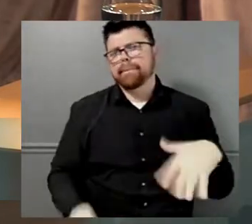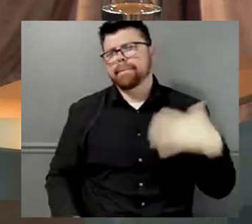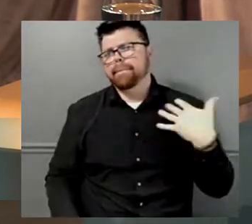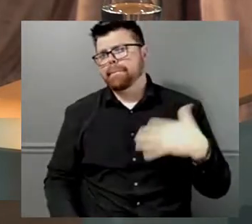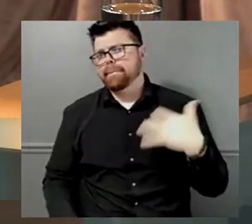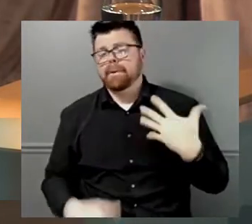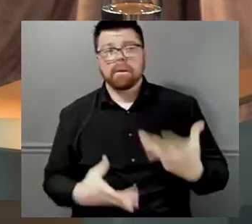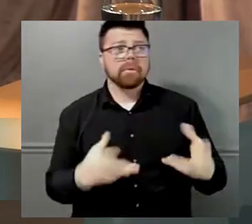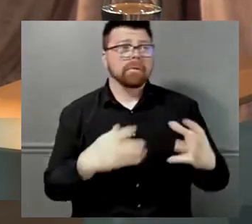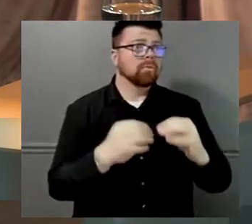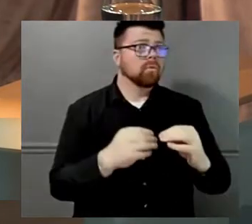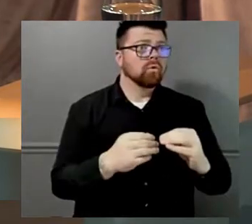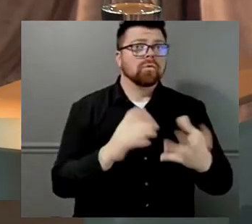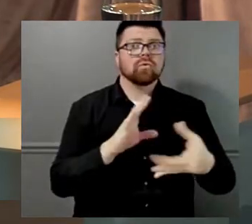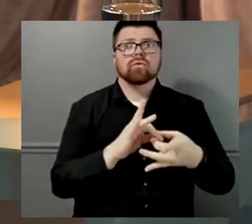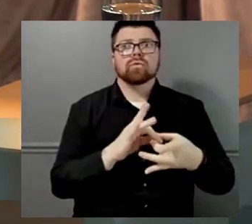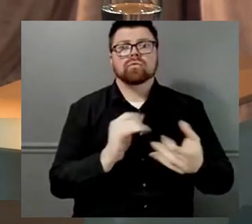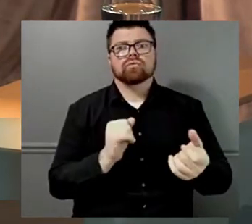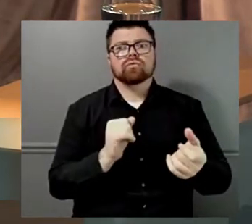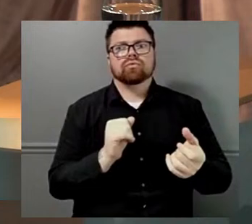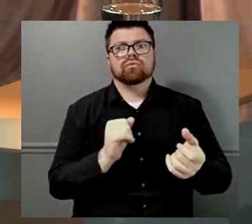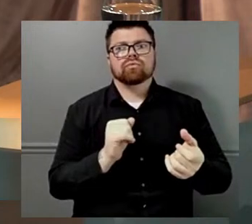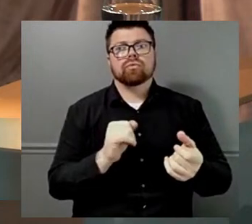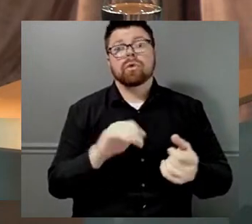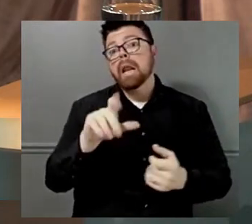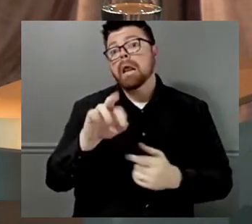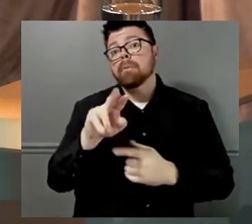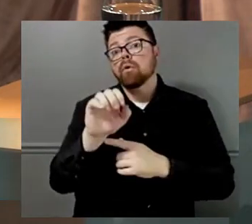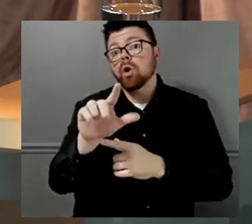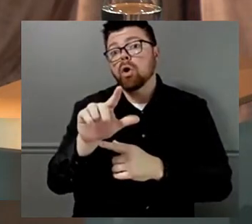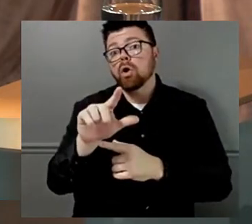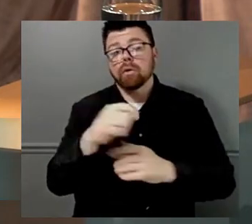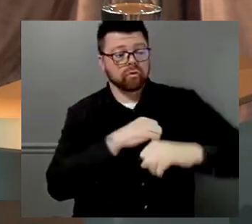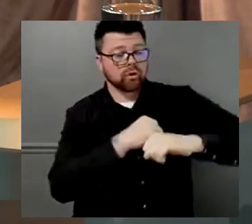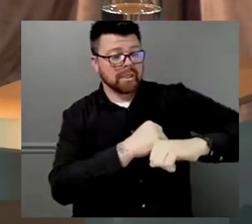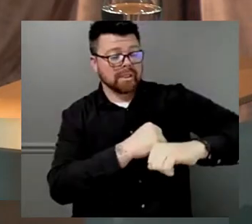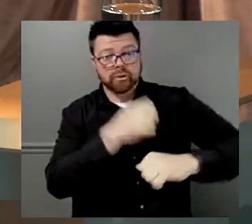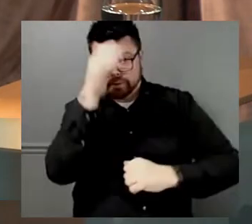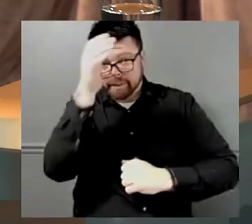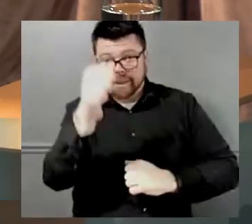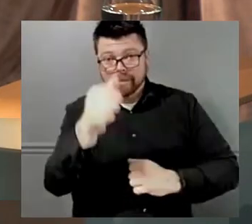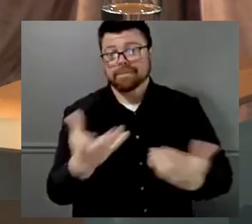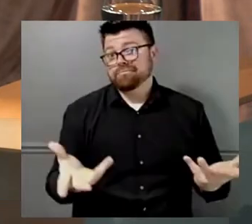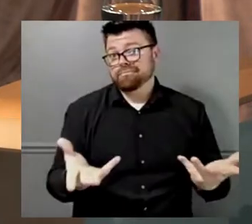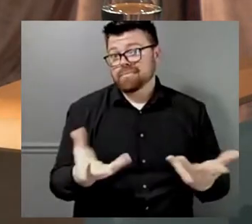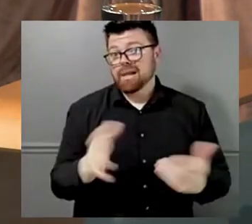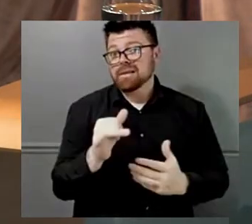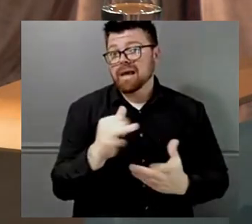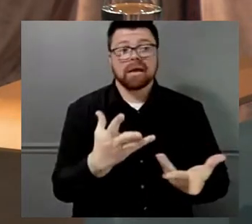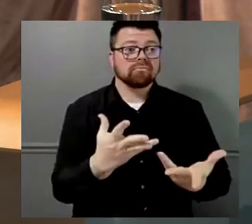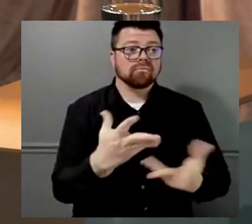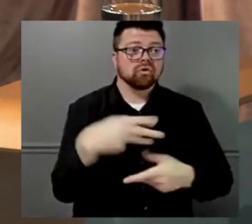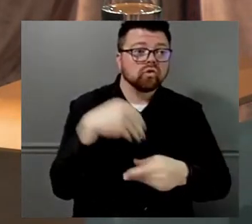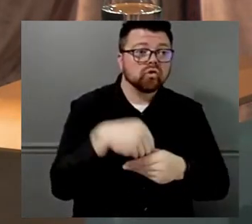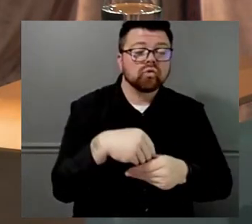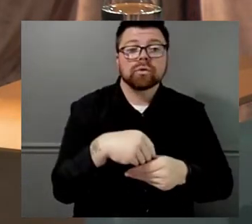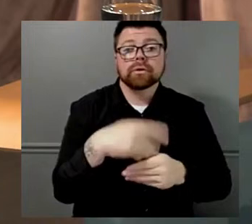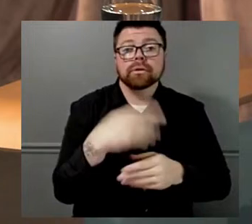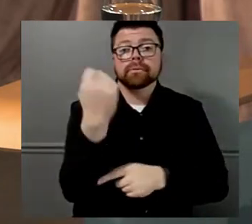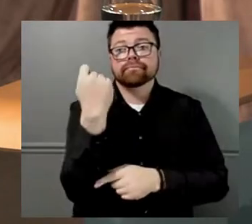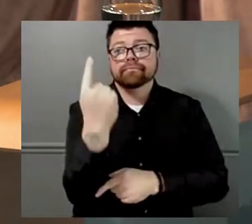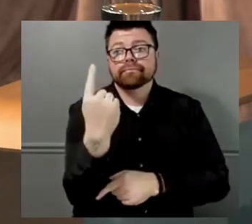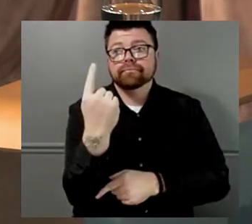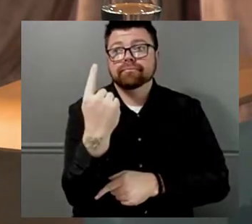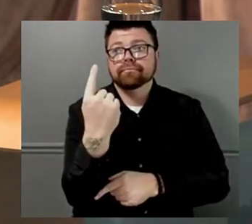or equal protection should go. So that part of understanding that you